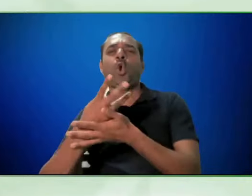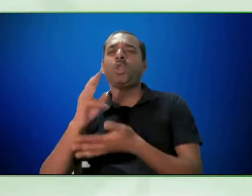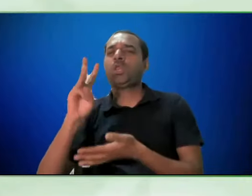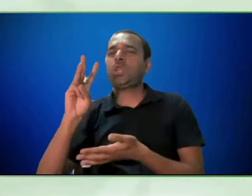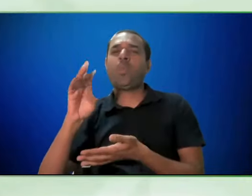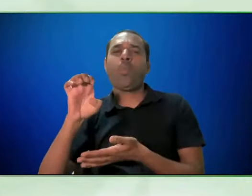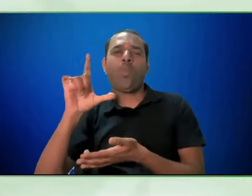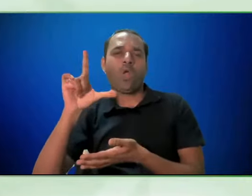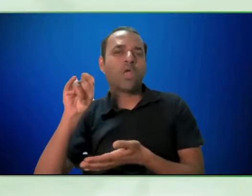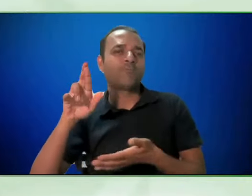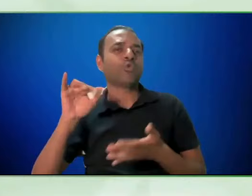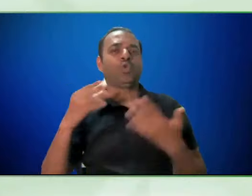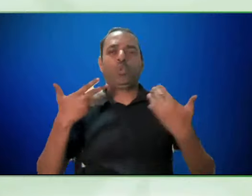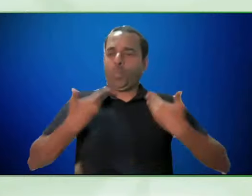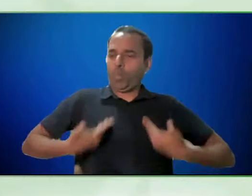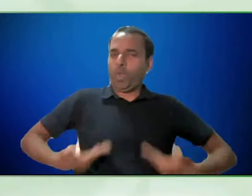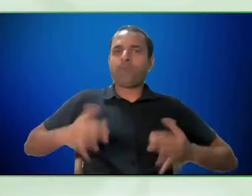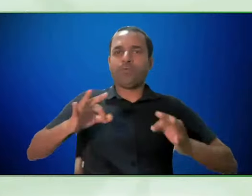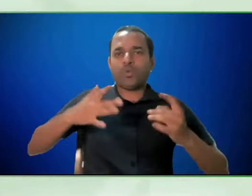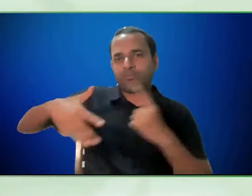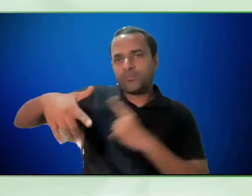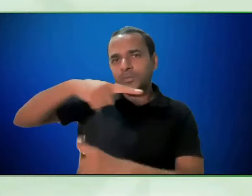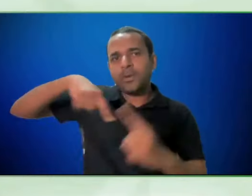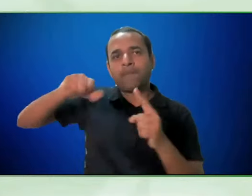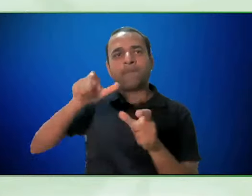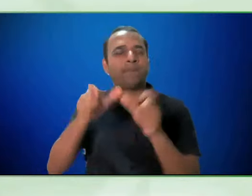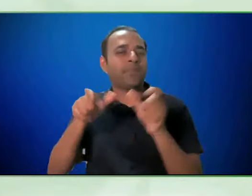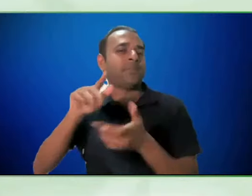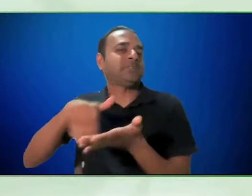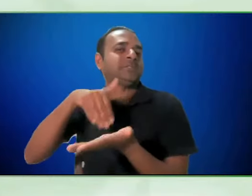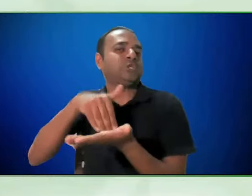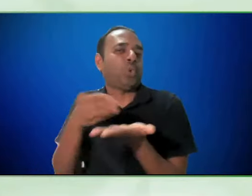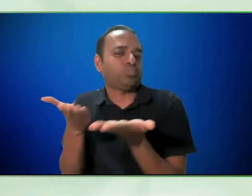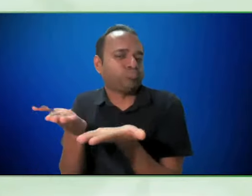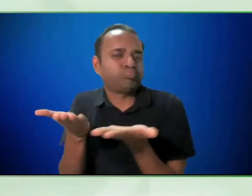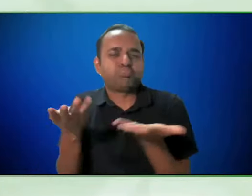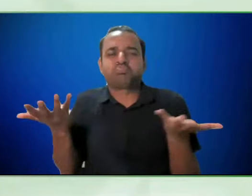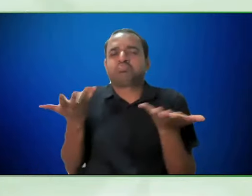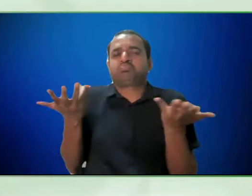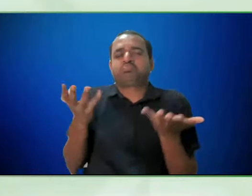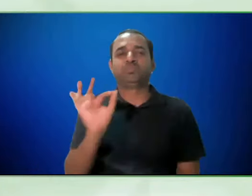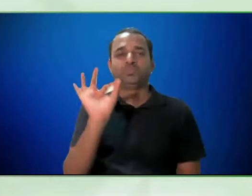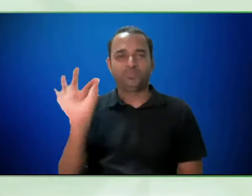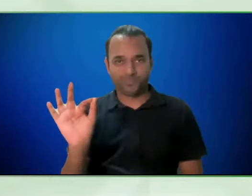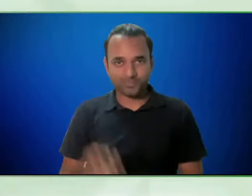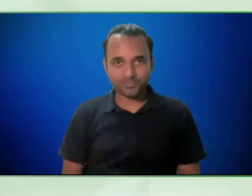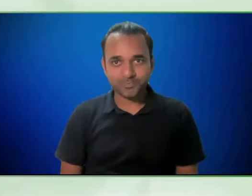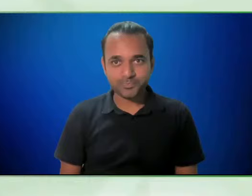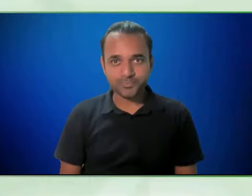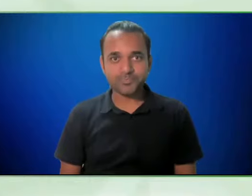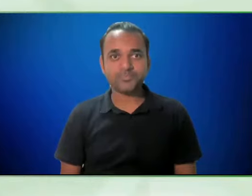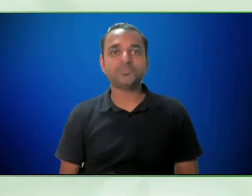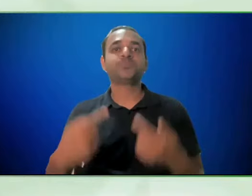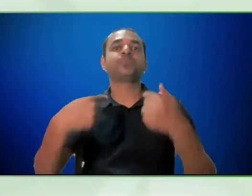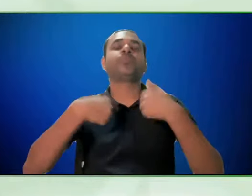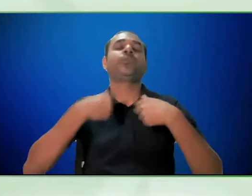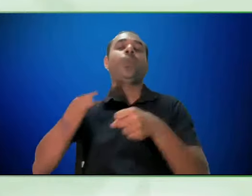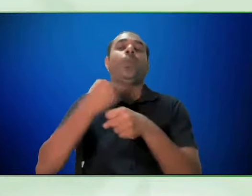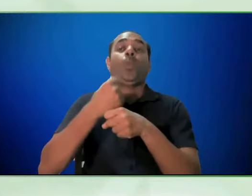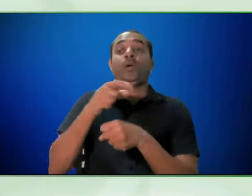is an organization that an institution that work with supporting the Nordic countries on the behalf of the government